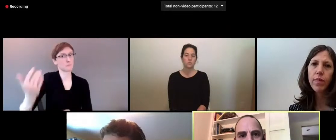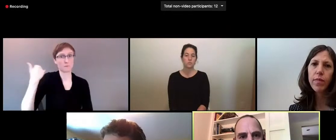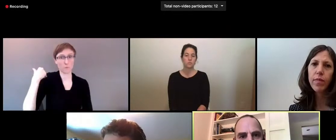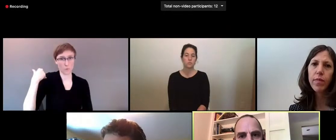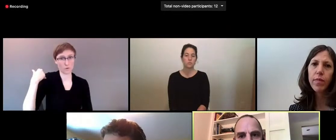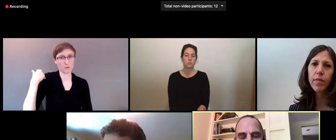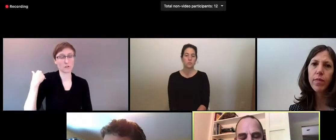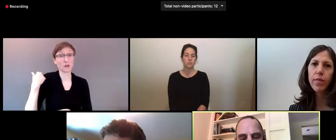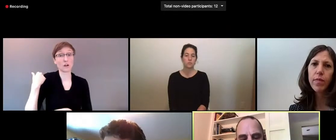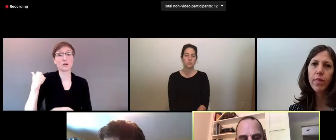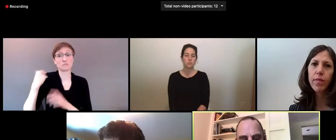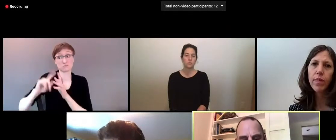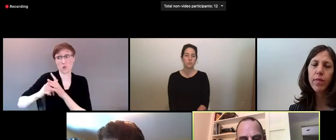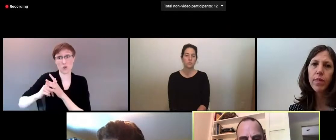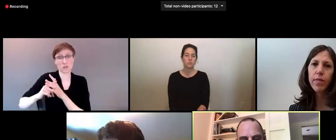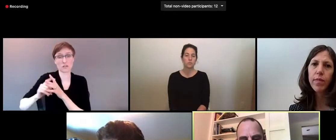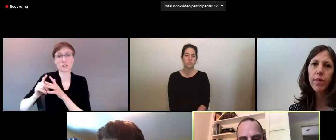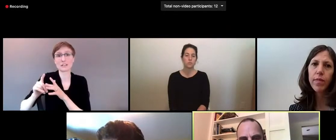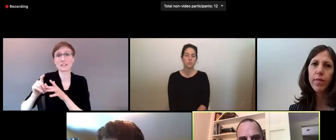is very, very high.